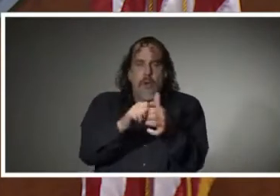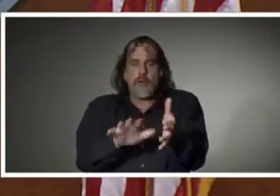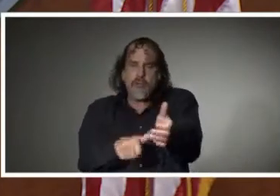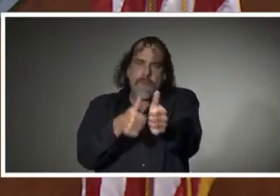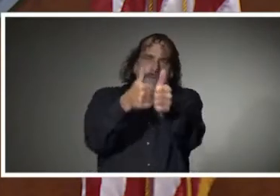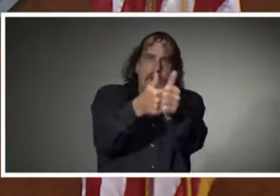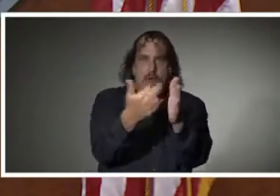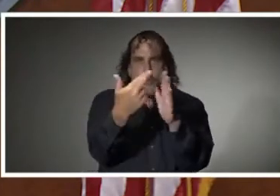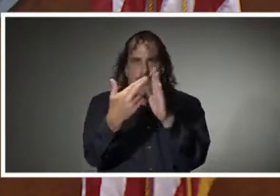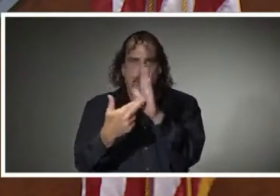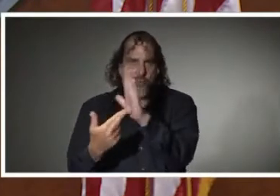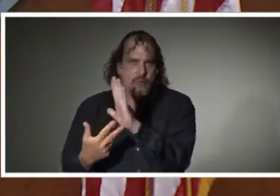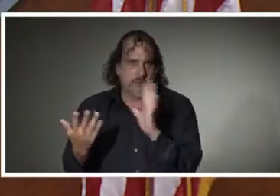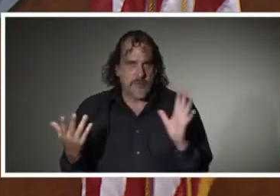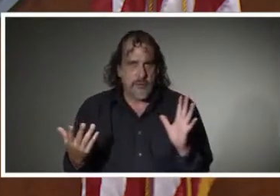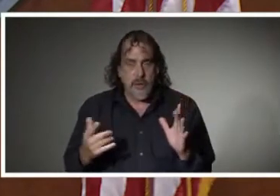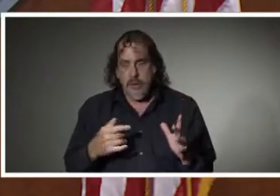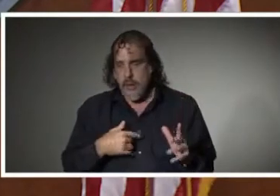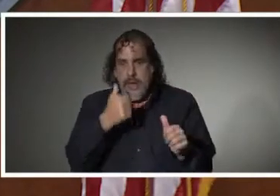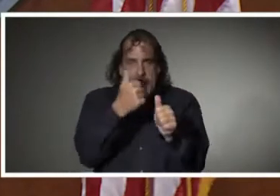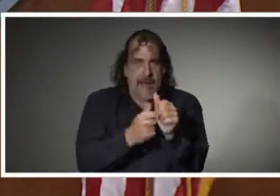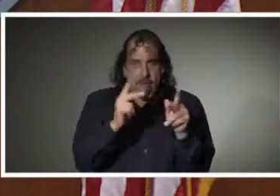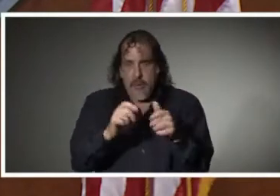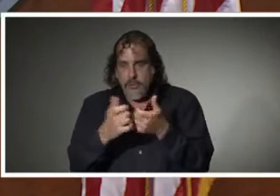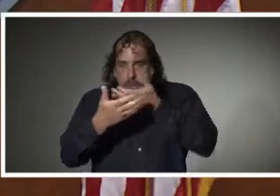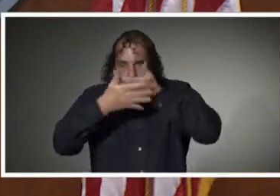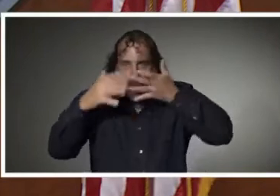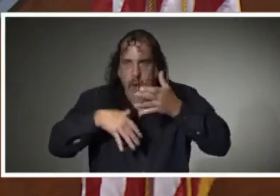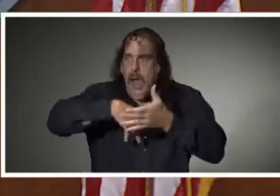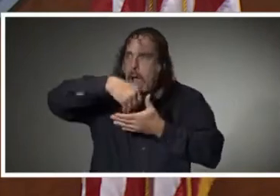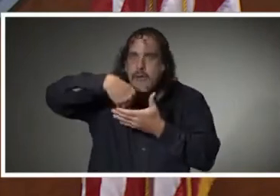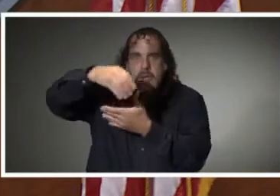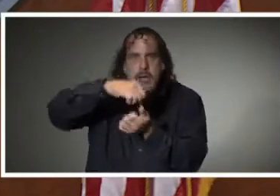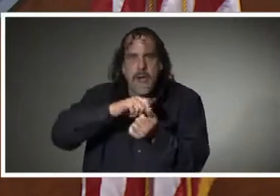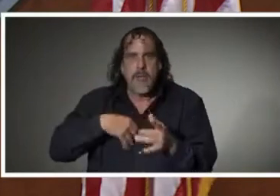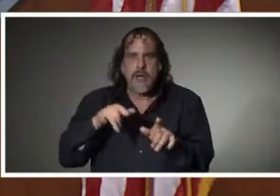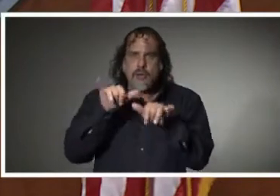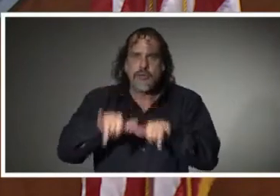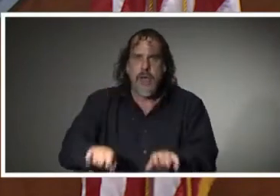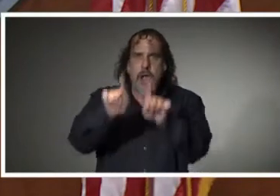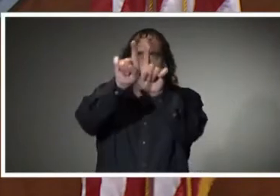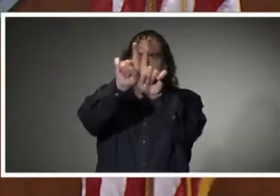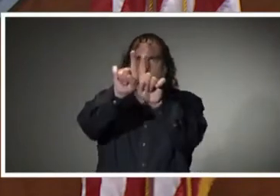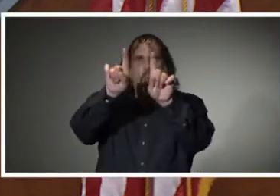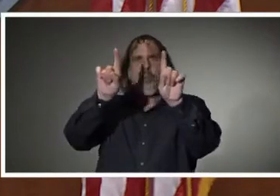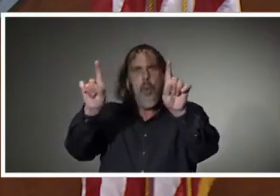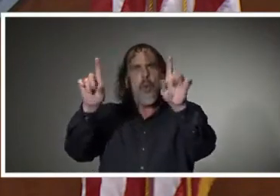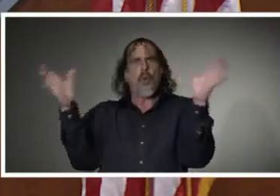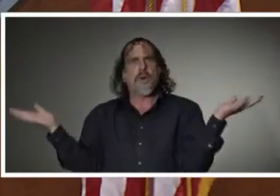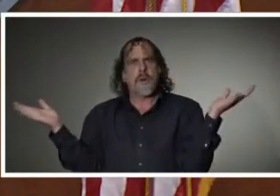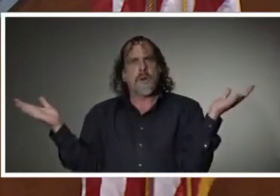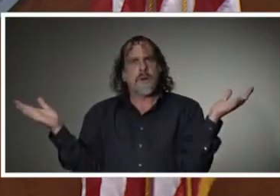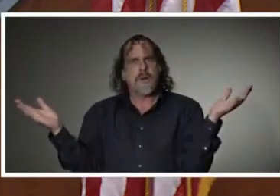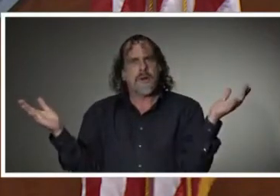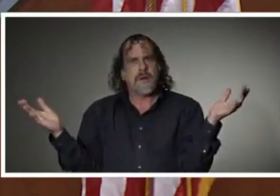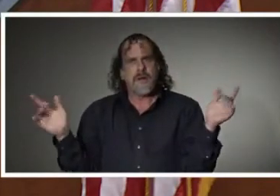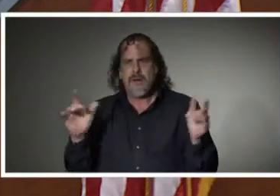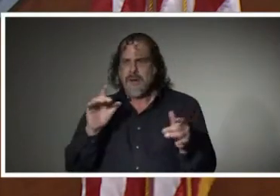in place. We need every individual not only to wear a mask when they're in public, but to stay socially distanced. Let's not go